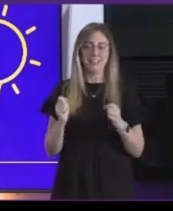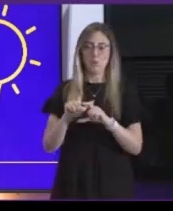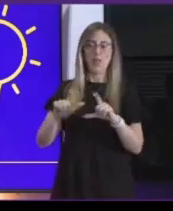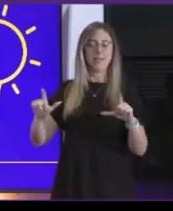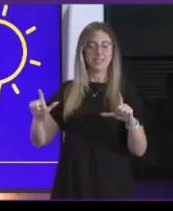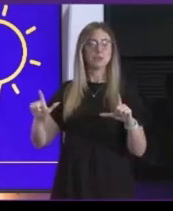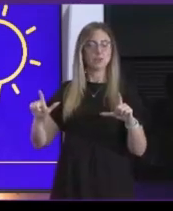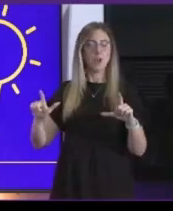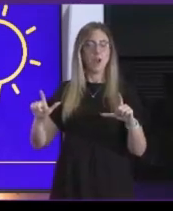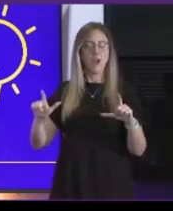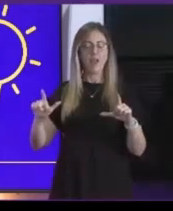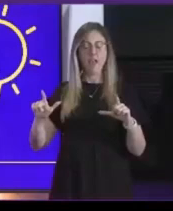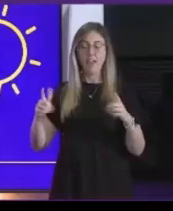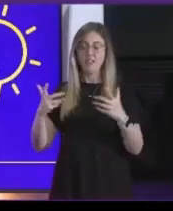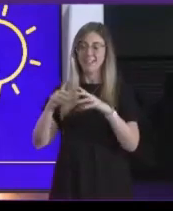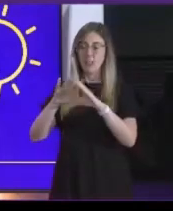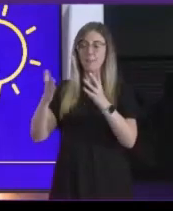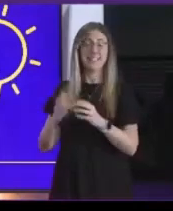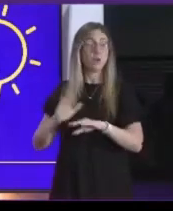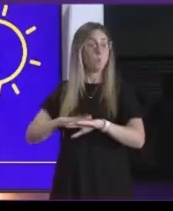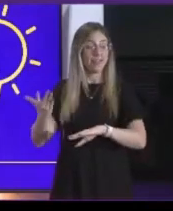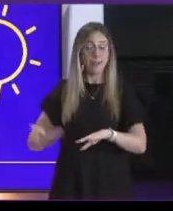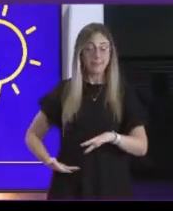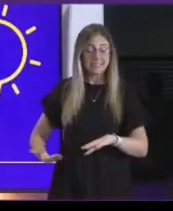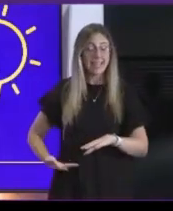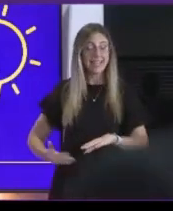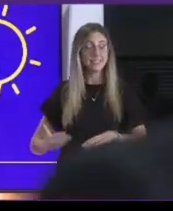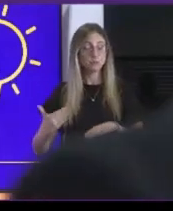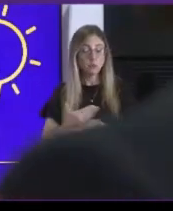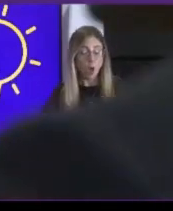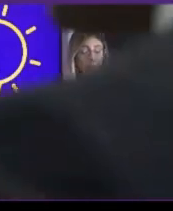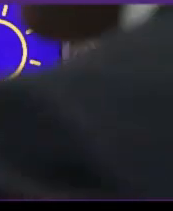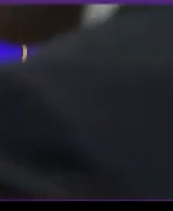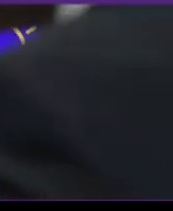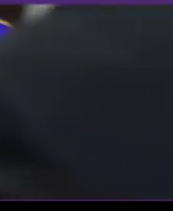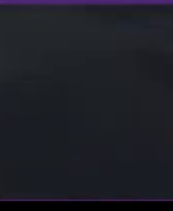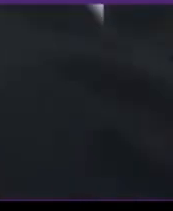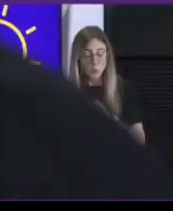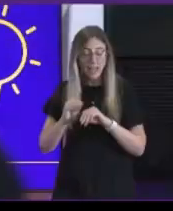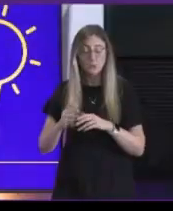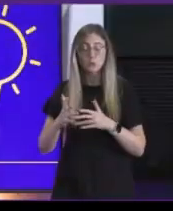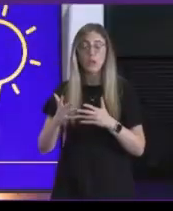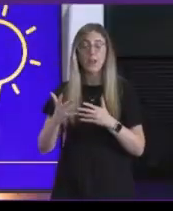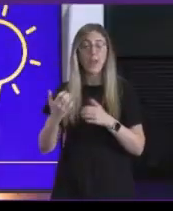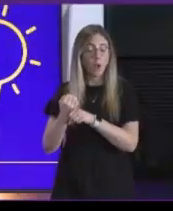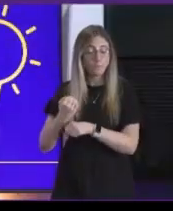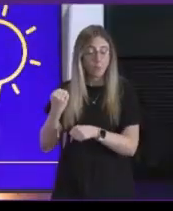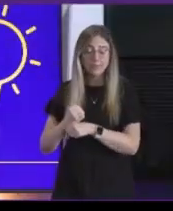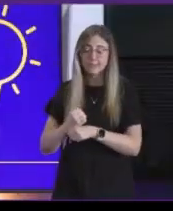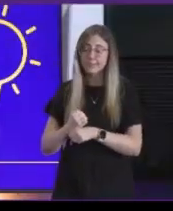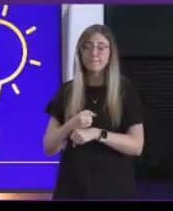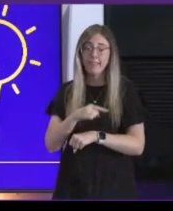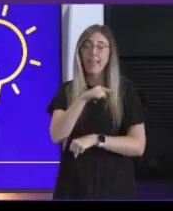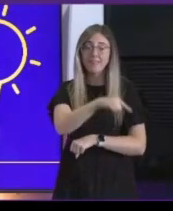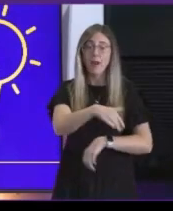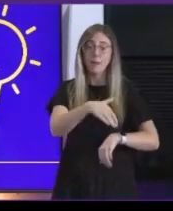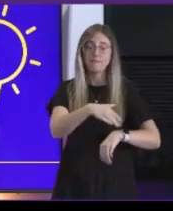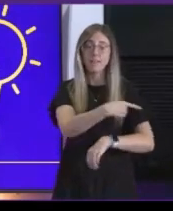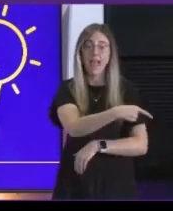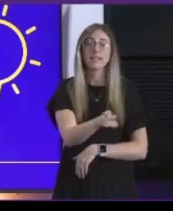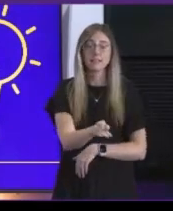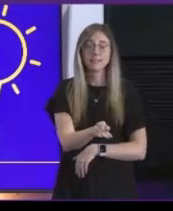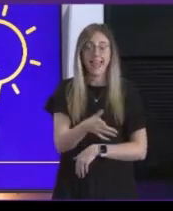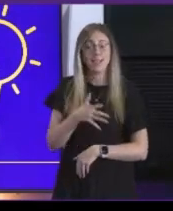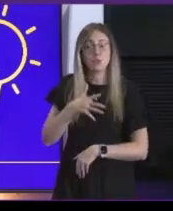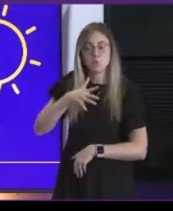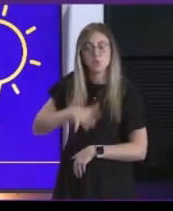across the planet. Whatever business you're in, whatever the nature of your business is, whether you're in education or in government, this has some impact and is something you need to